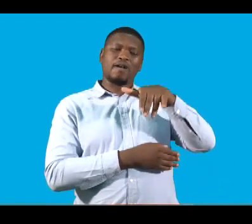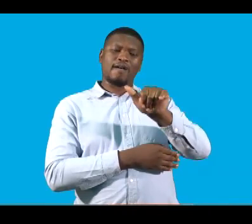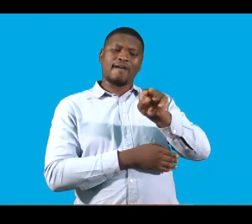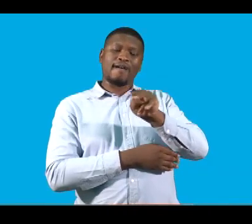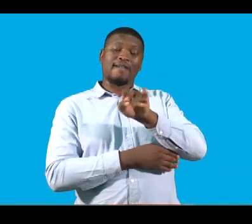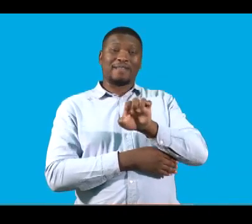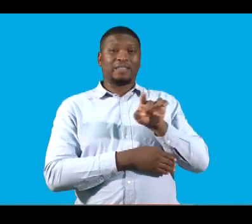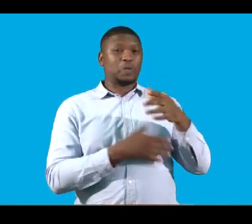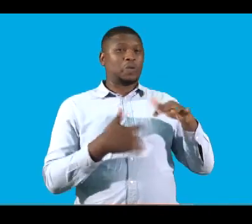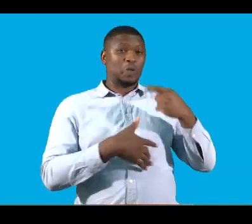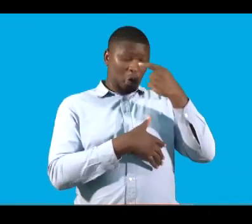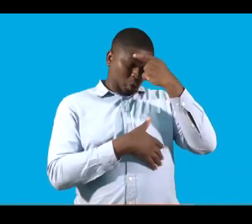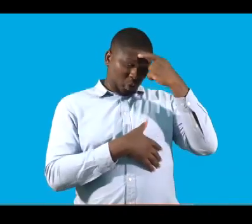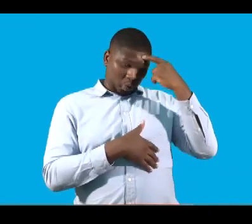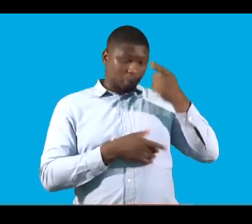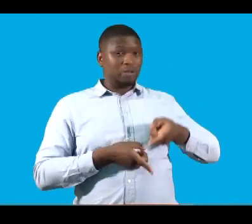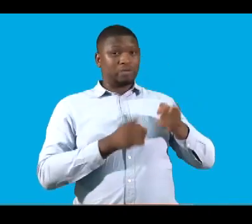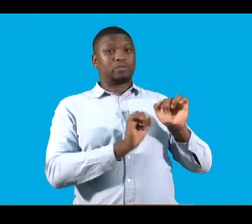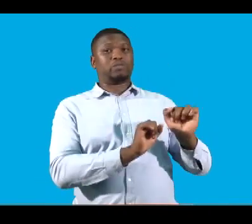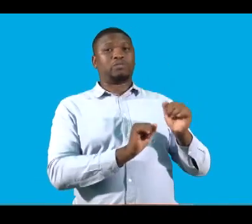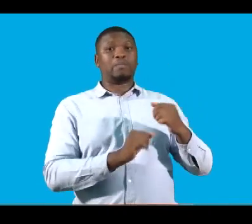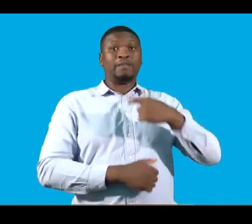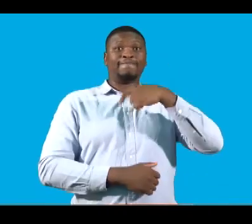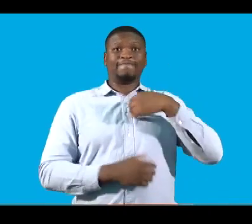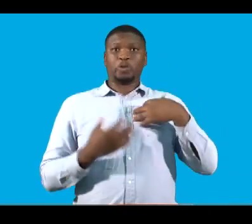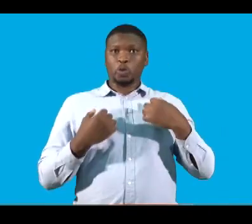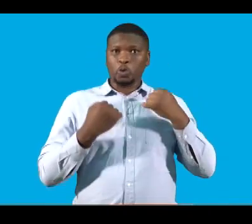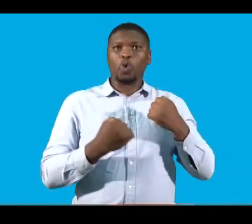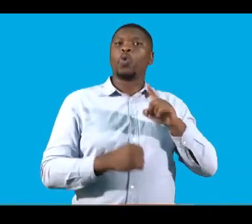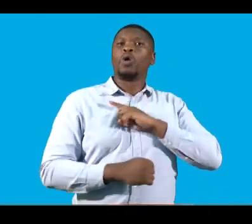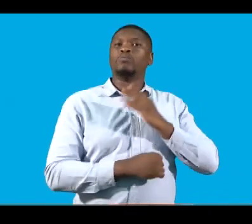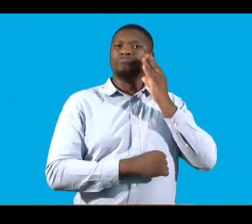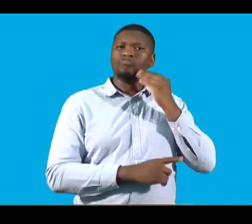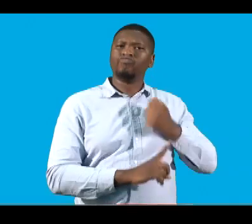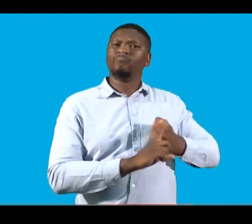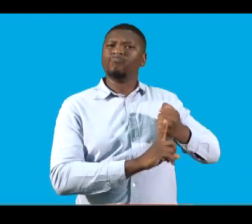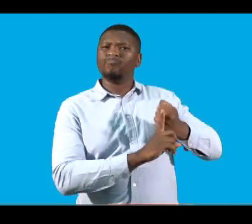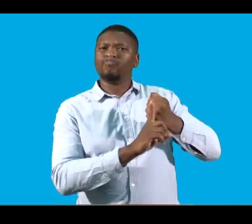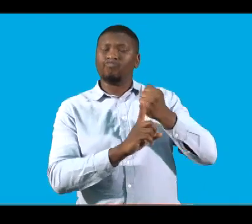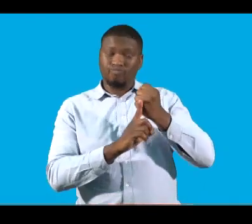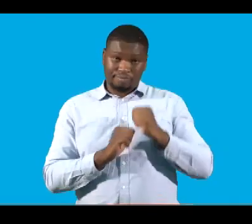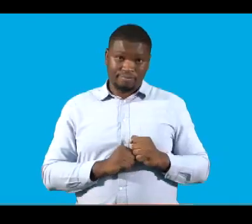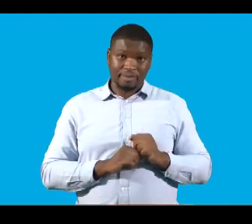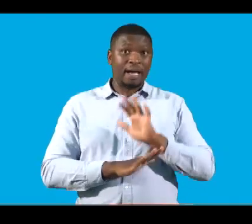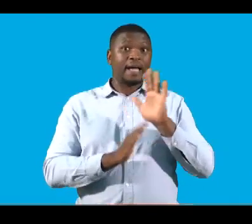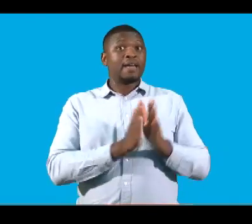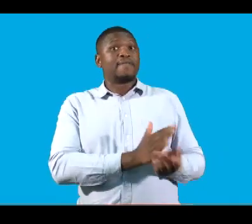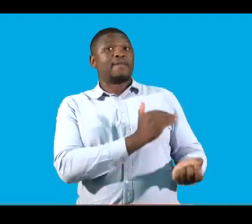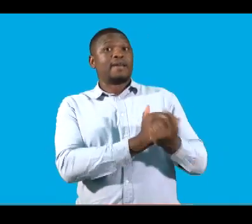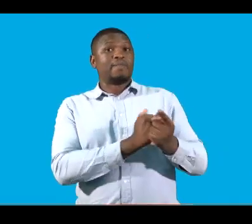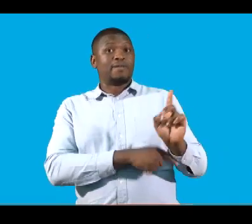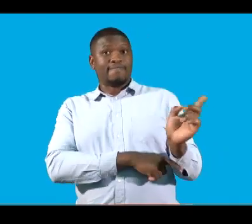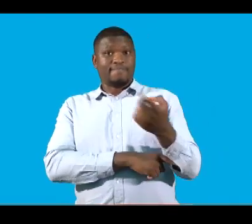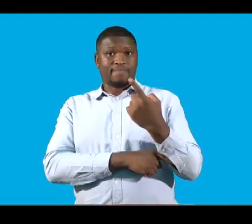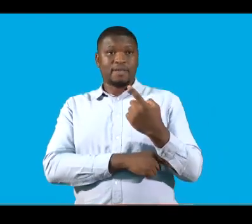endures great trauma, which ultimately strengthens his character. So for all these introductions, please take note that we